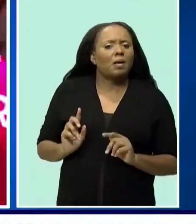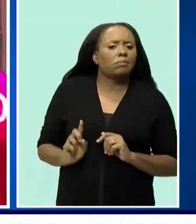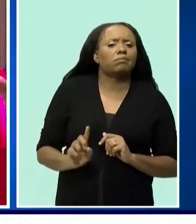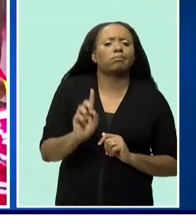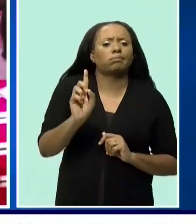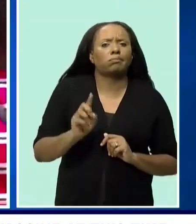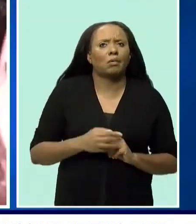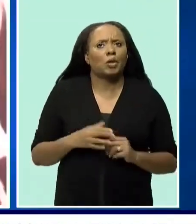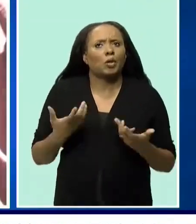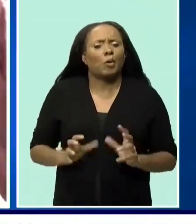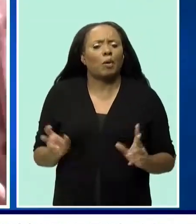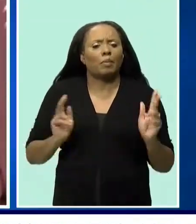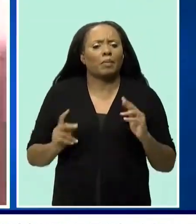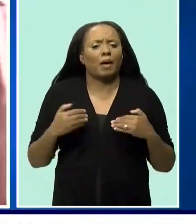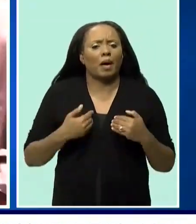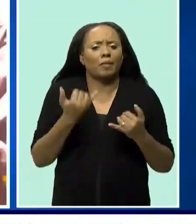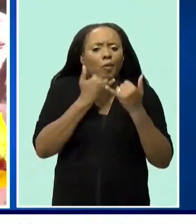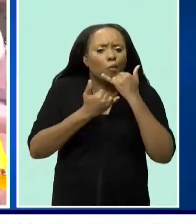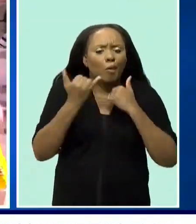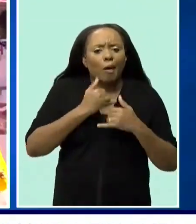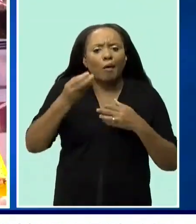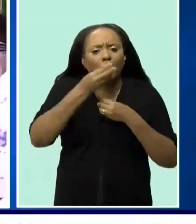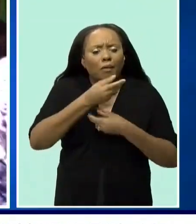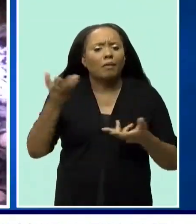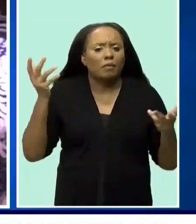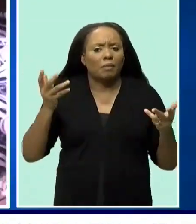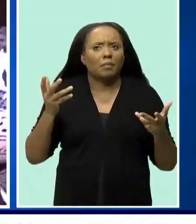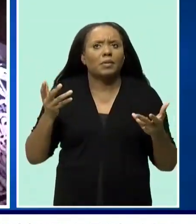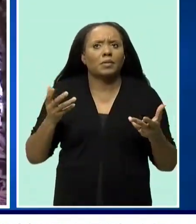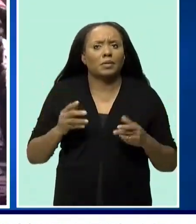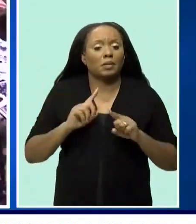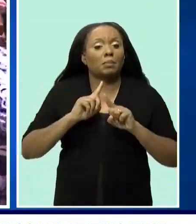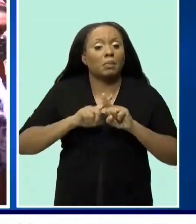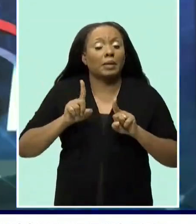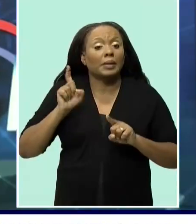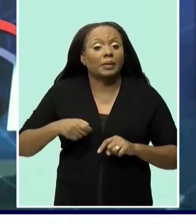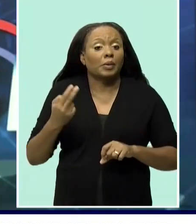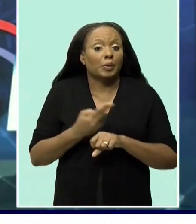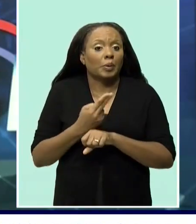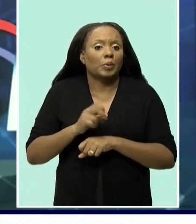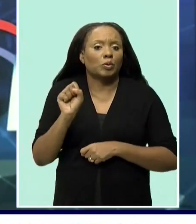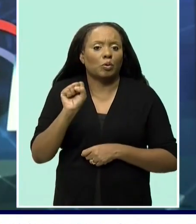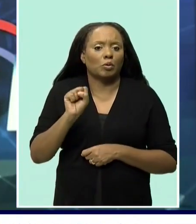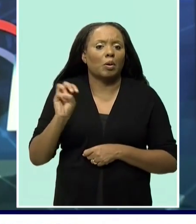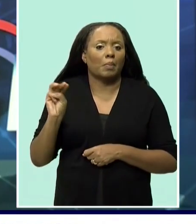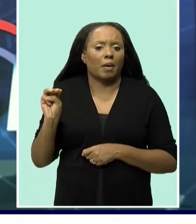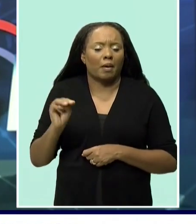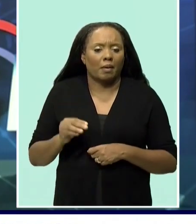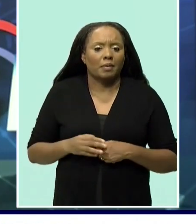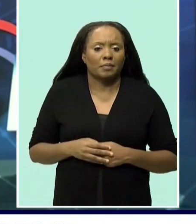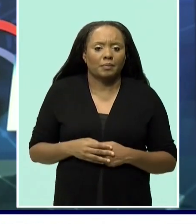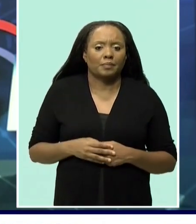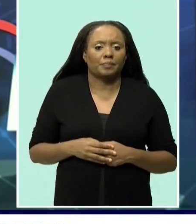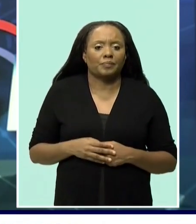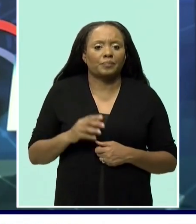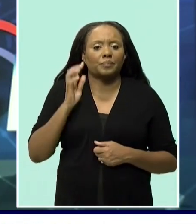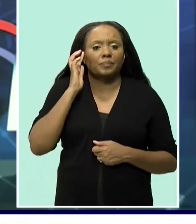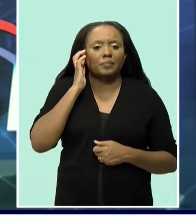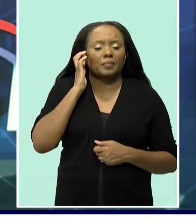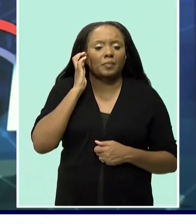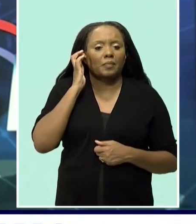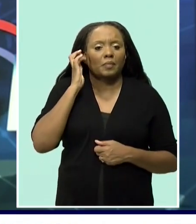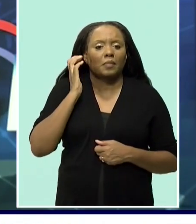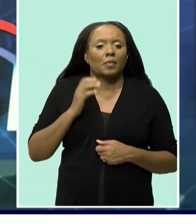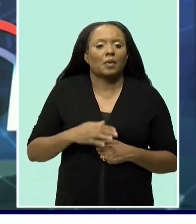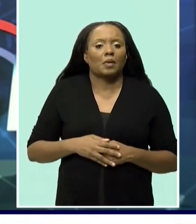myths and misinformation. Trevor Thorpe, CBC News. The Barbados Government Information Service has